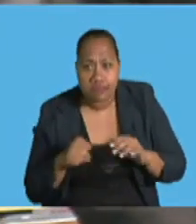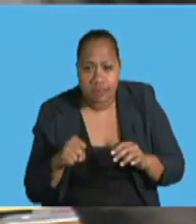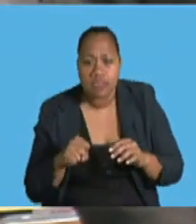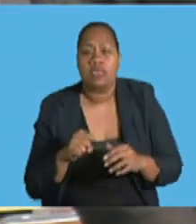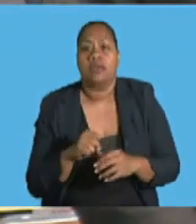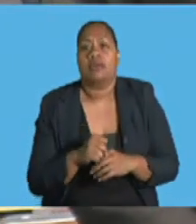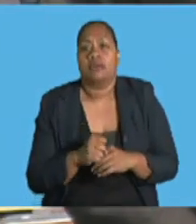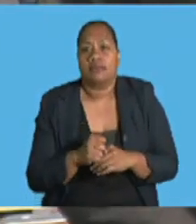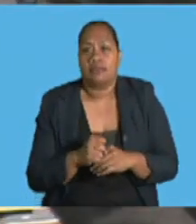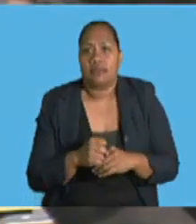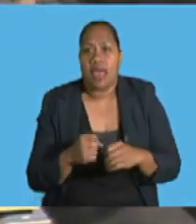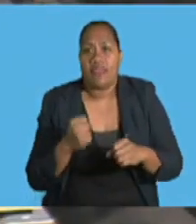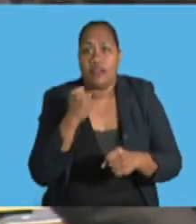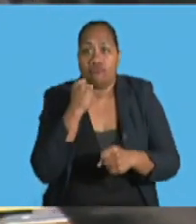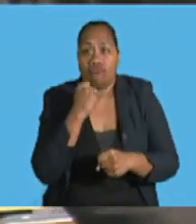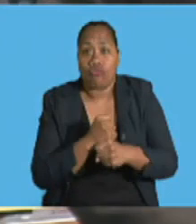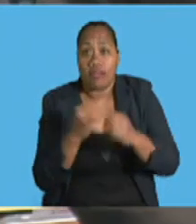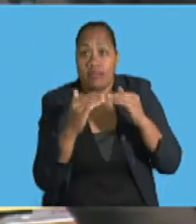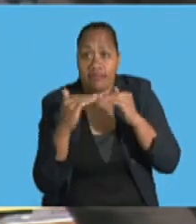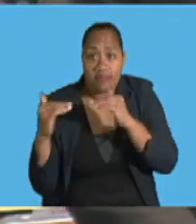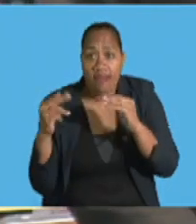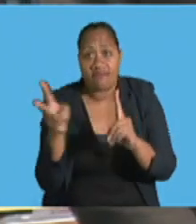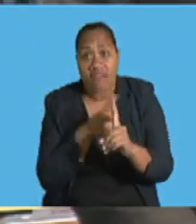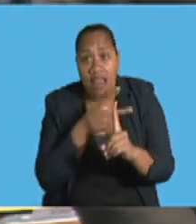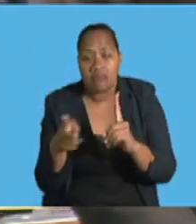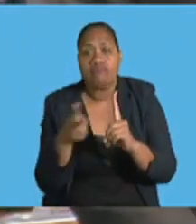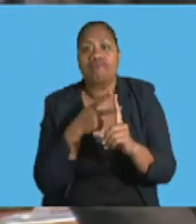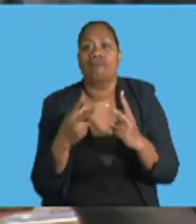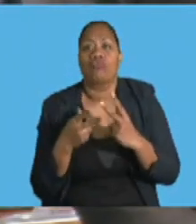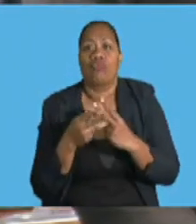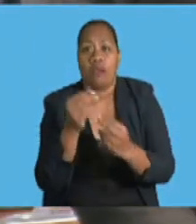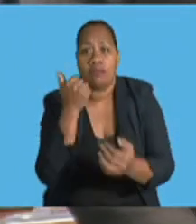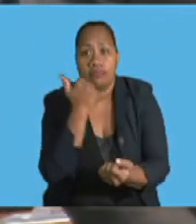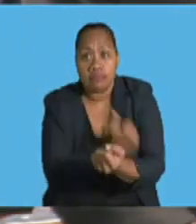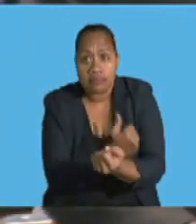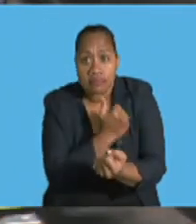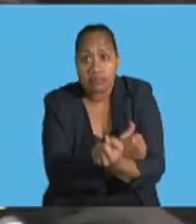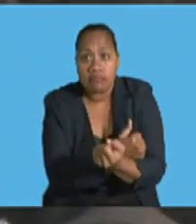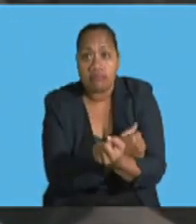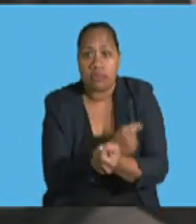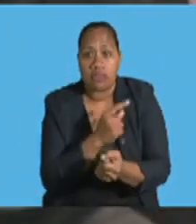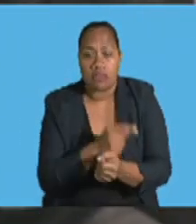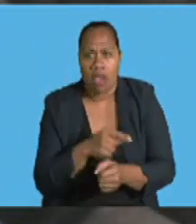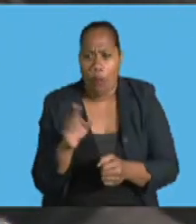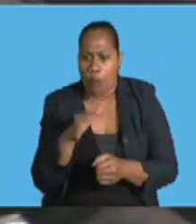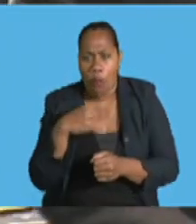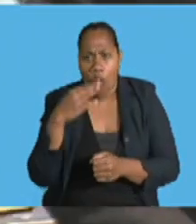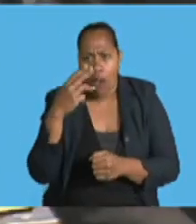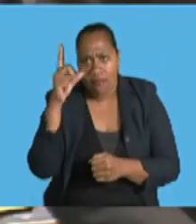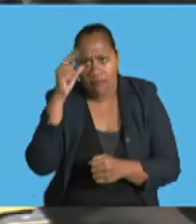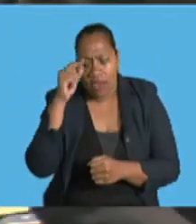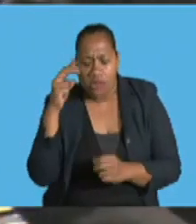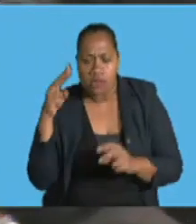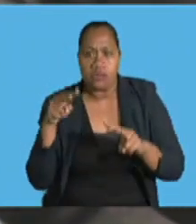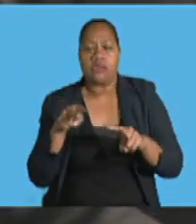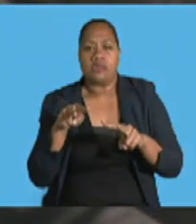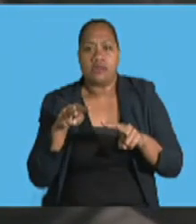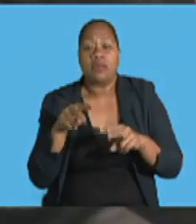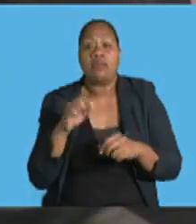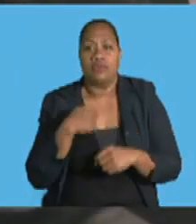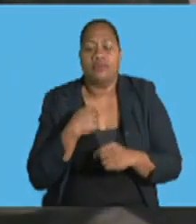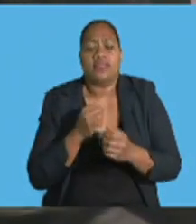gender-based violence along with drugs that has captured the imagination of all Fijians. I am